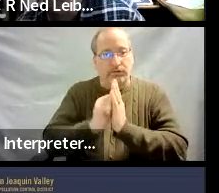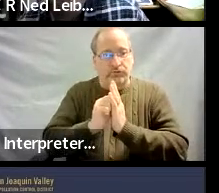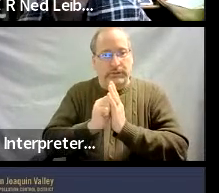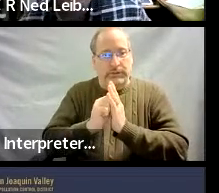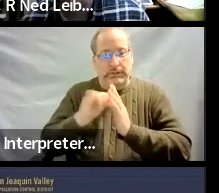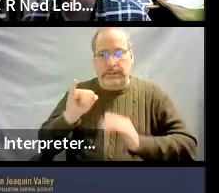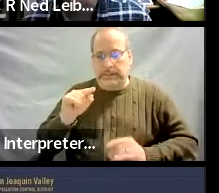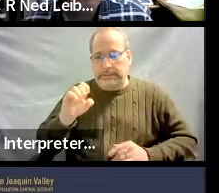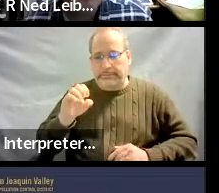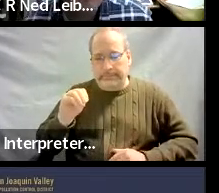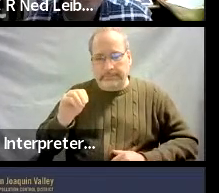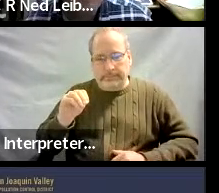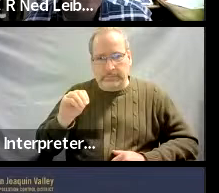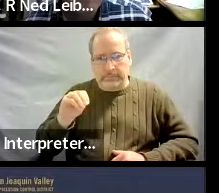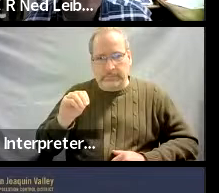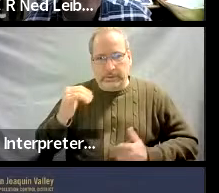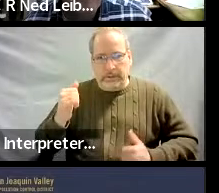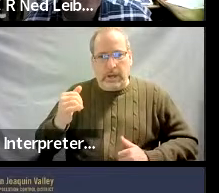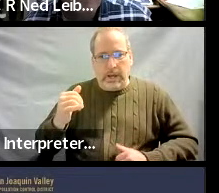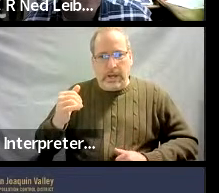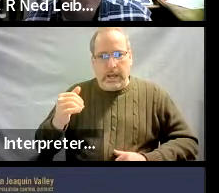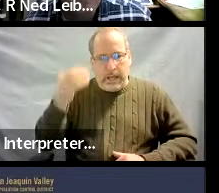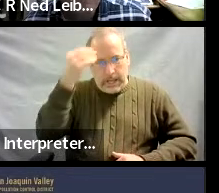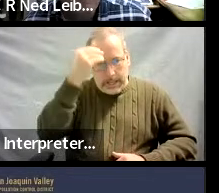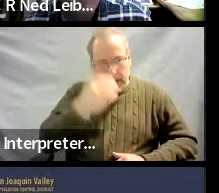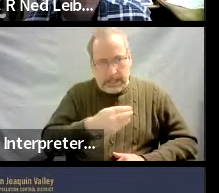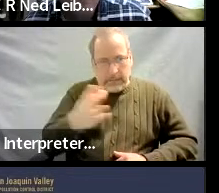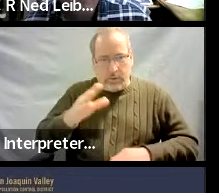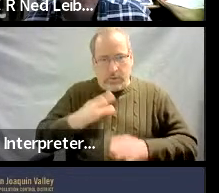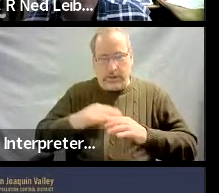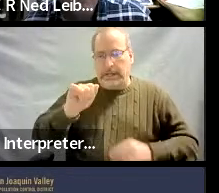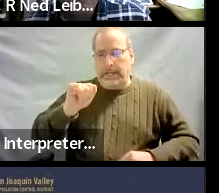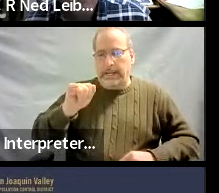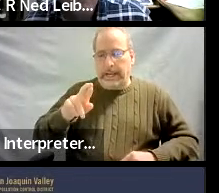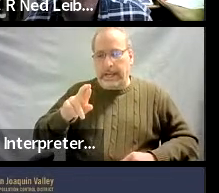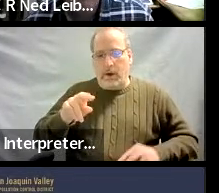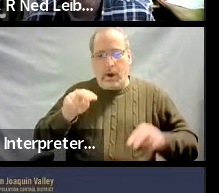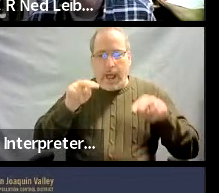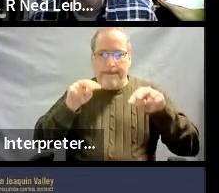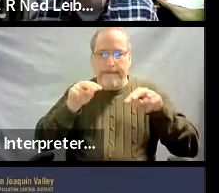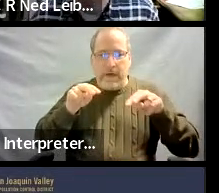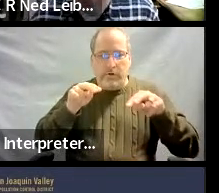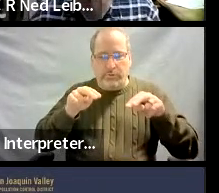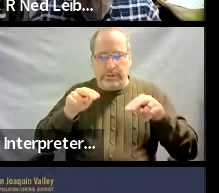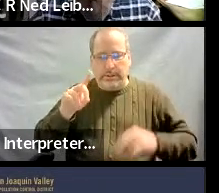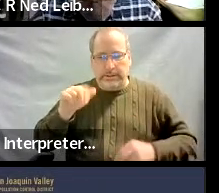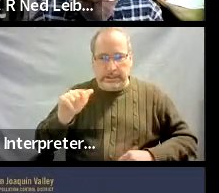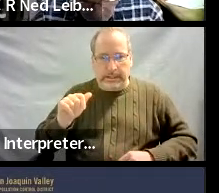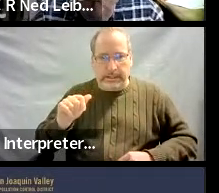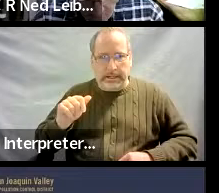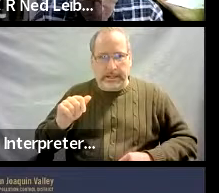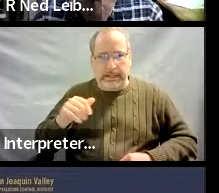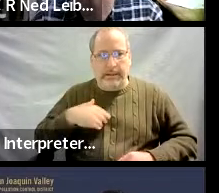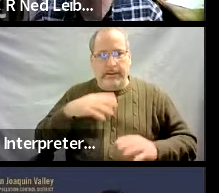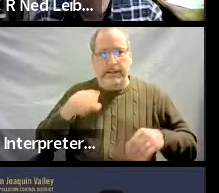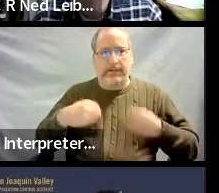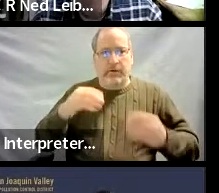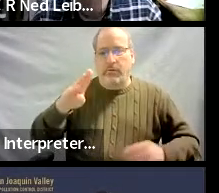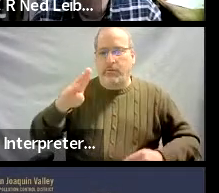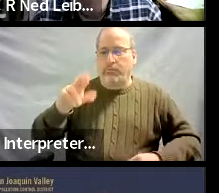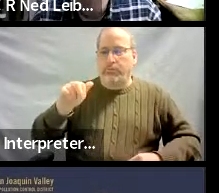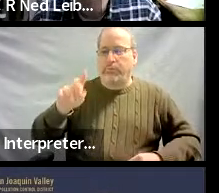is an update on the air monitoring data. And I believe Brad Dawson is providing the update for us